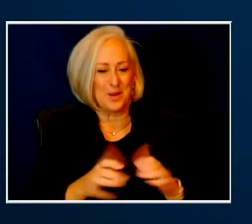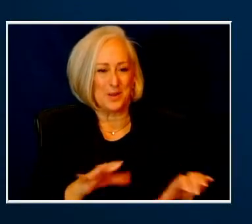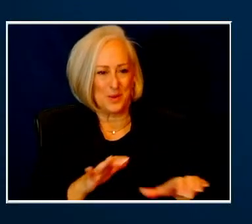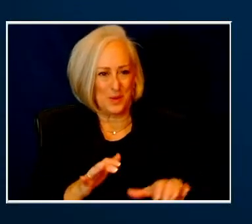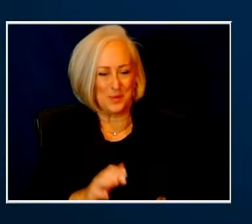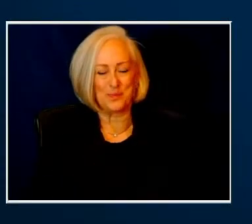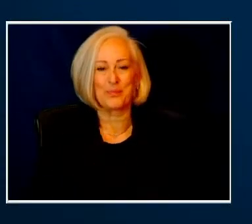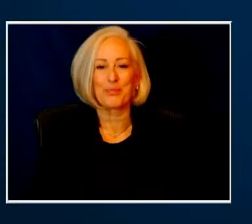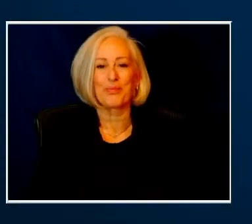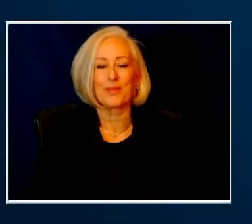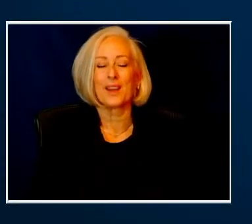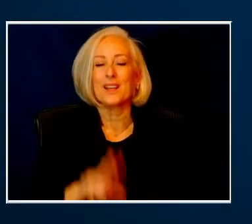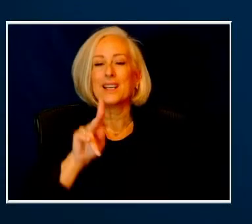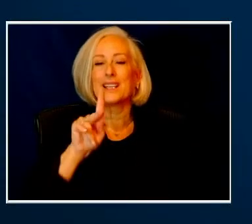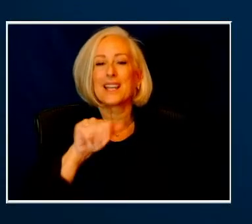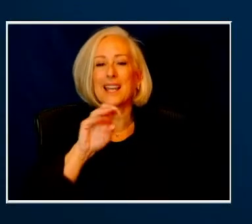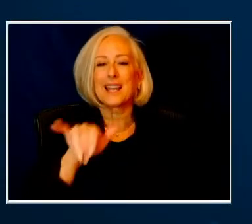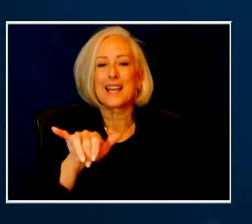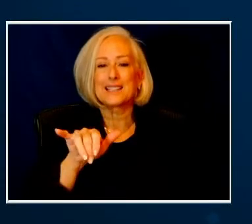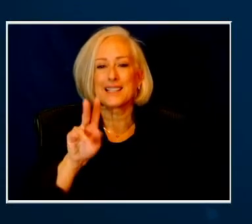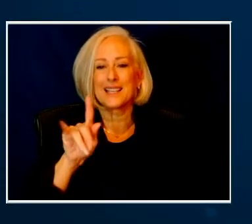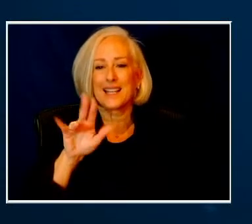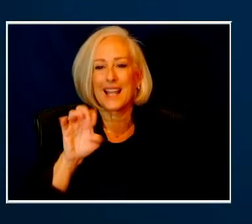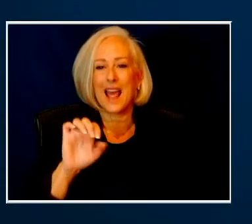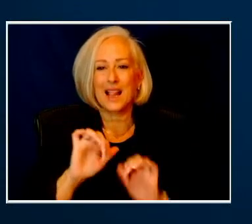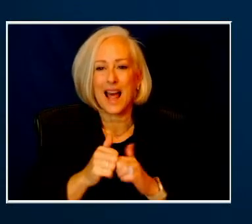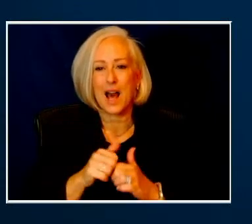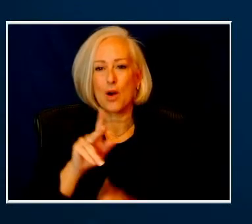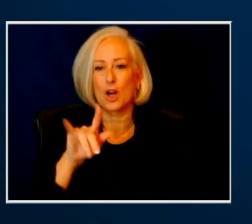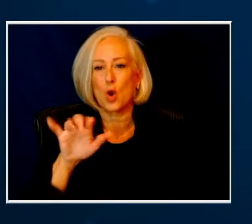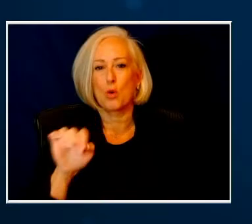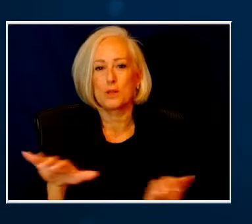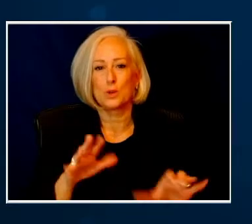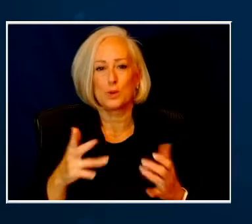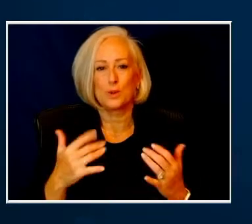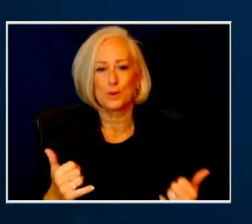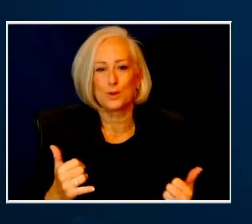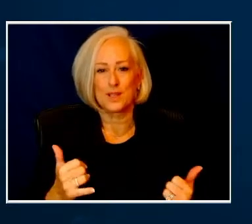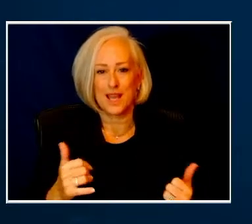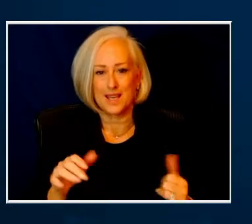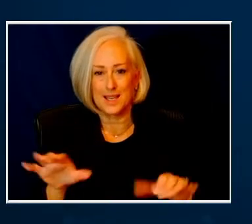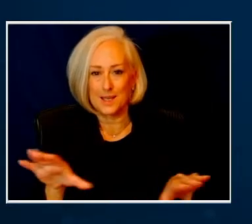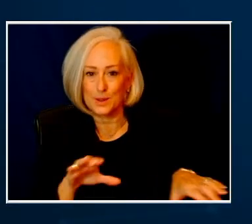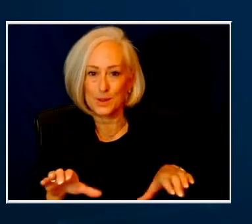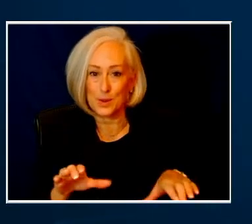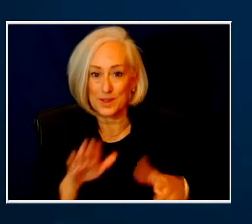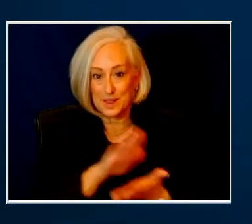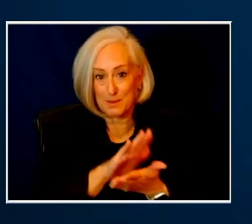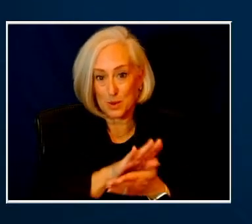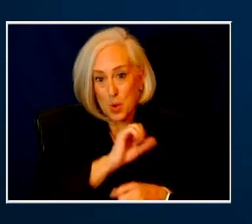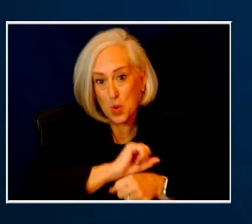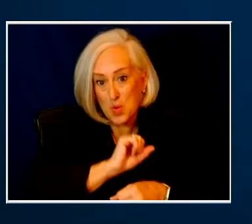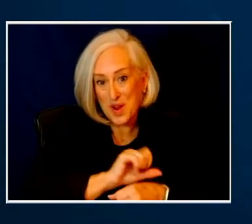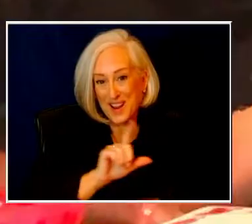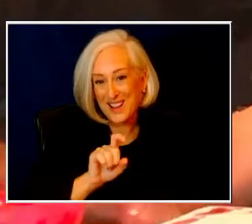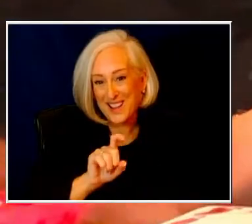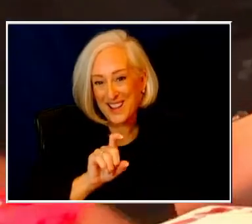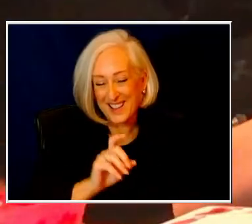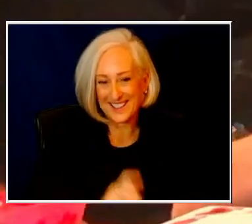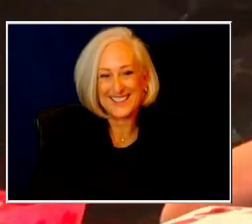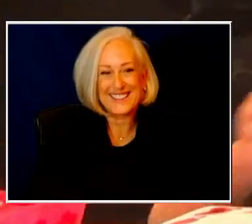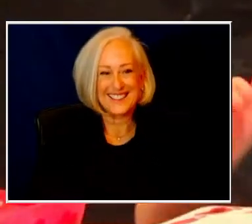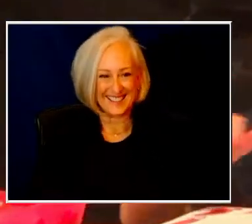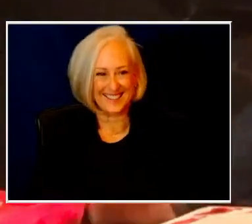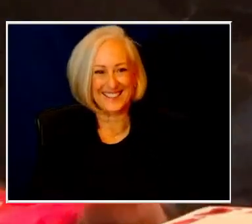Casey, Cale, tell us how Kolbie is doing today. How I see working on a little schoolwork, maybe? She's actually drawing a picture